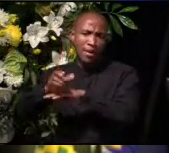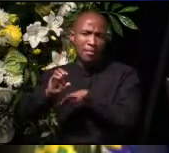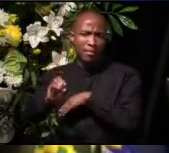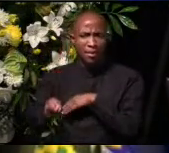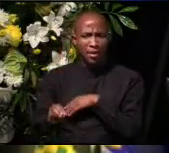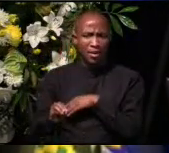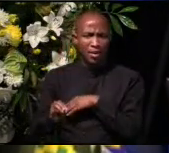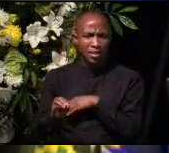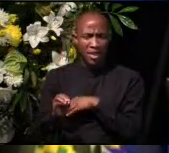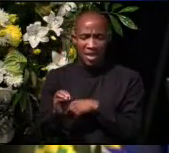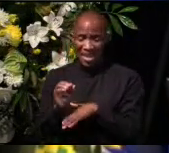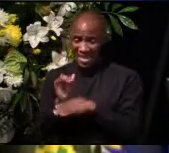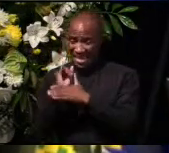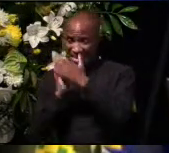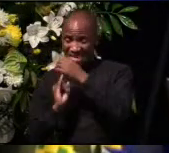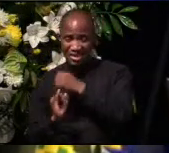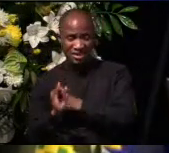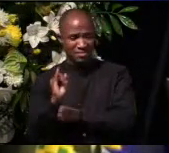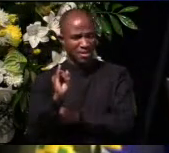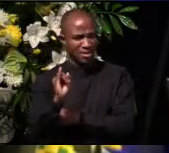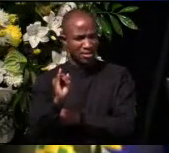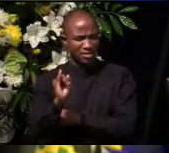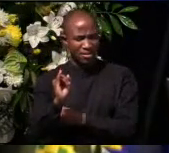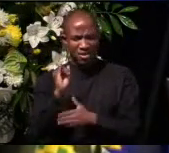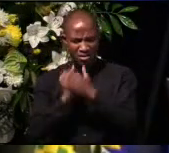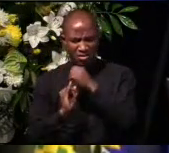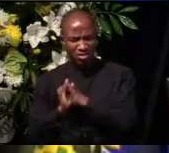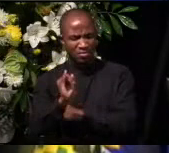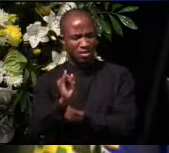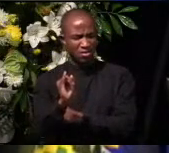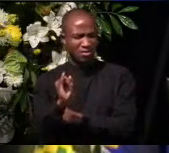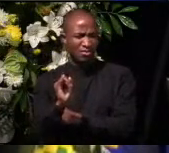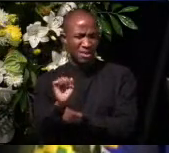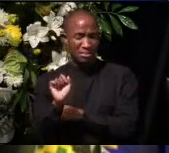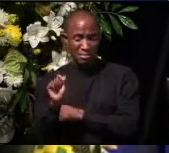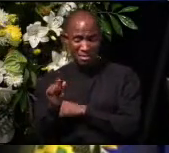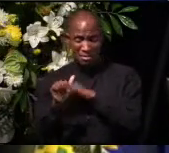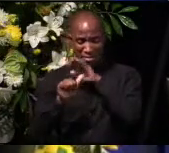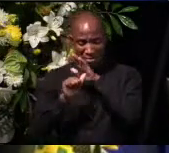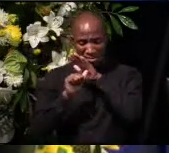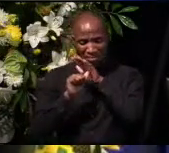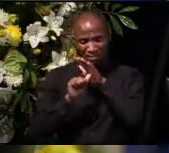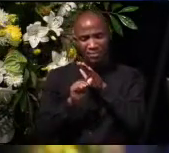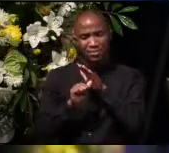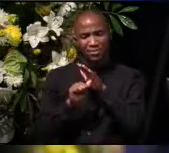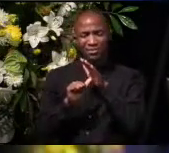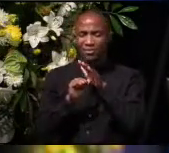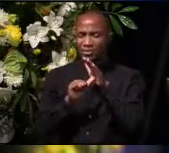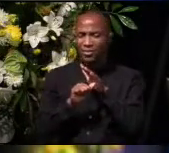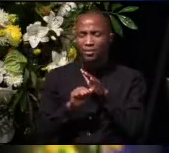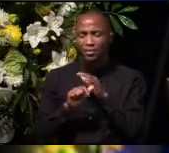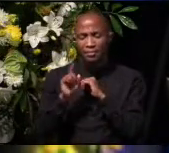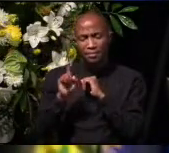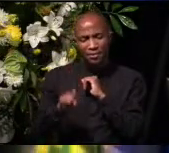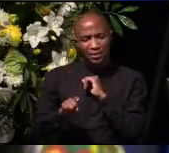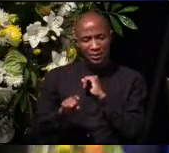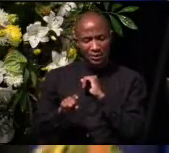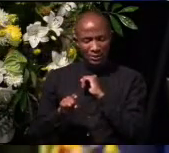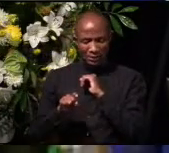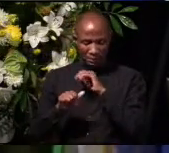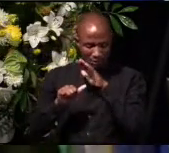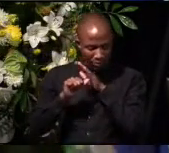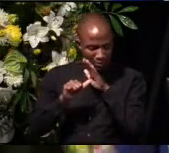independent candidates yes it's very important but I think it has to it is the opening move I would say